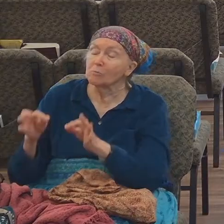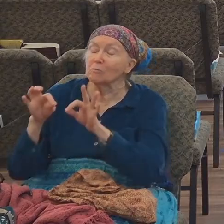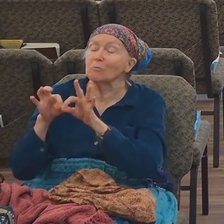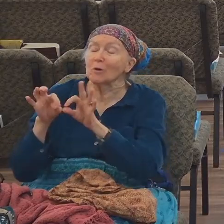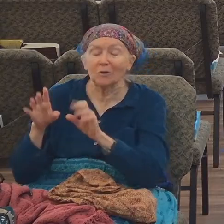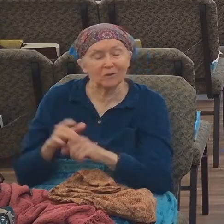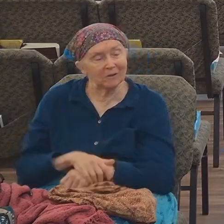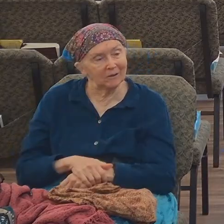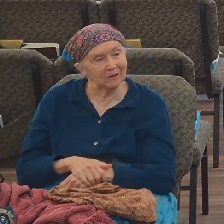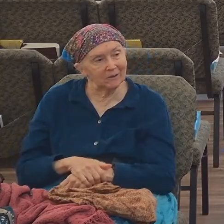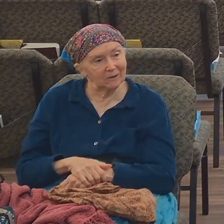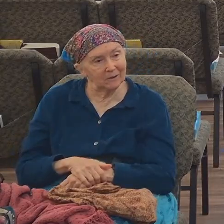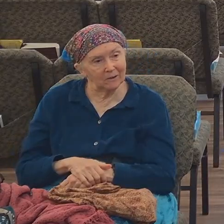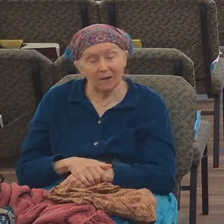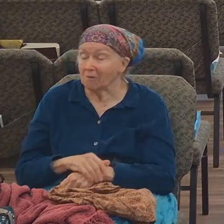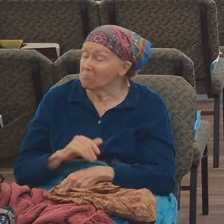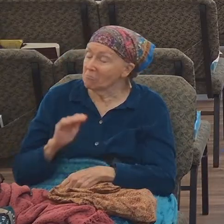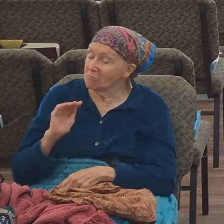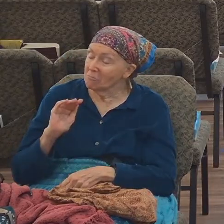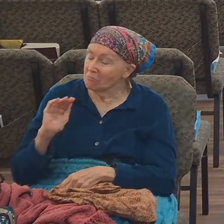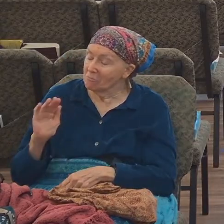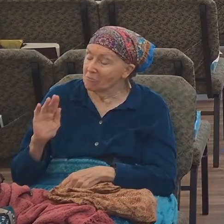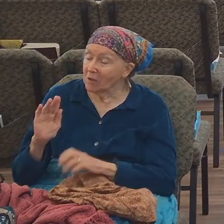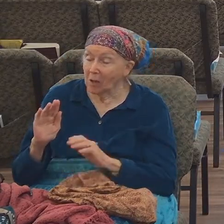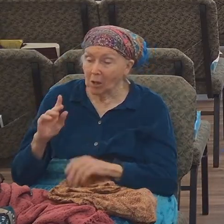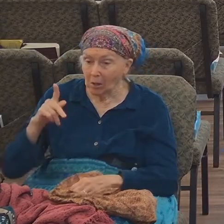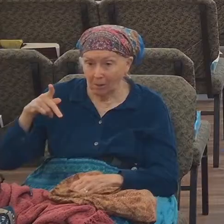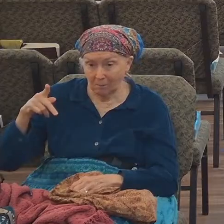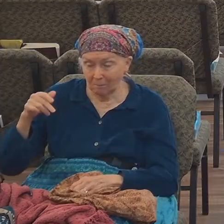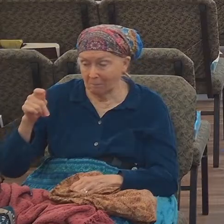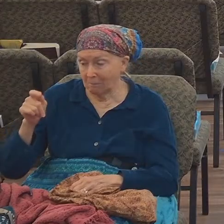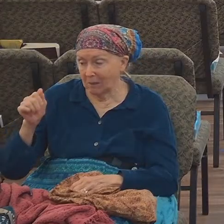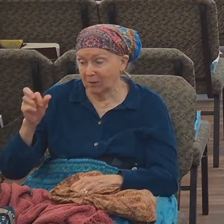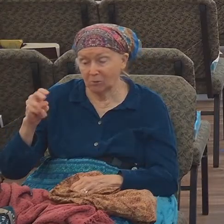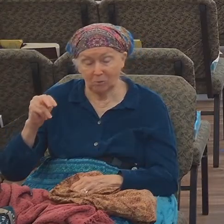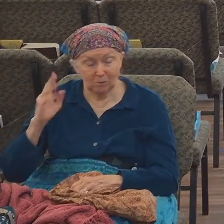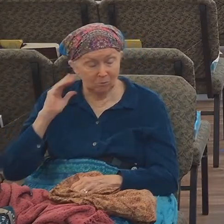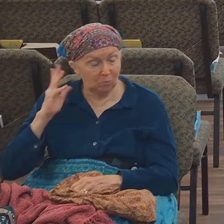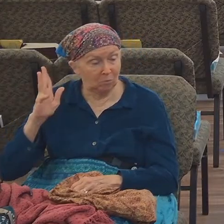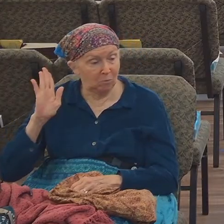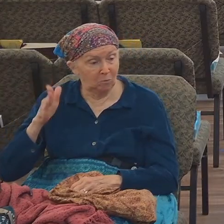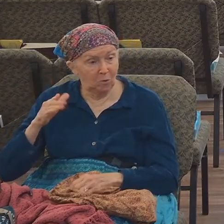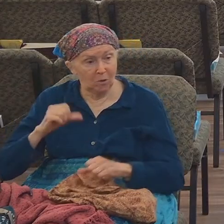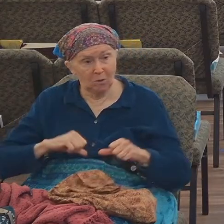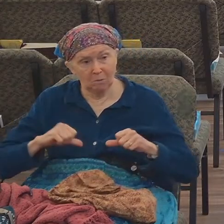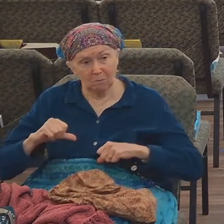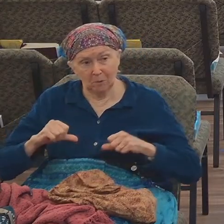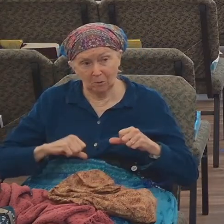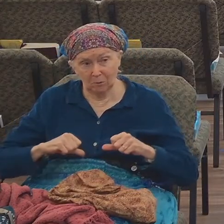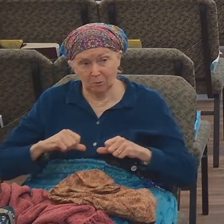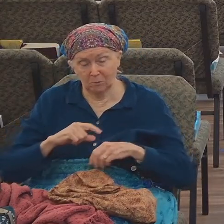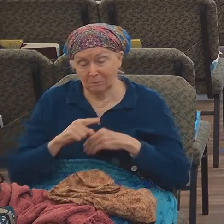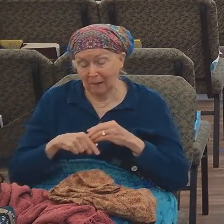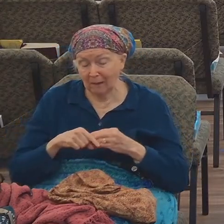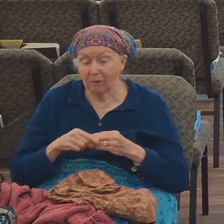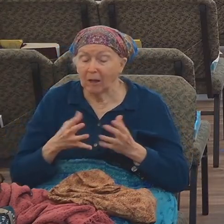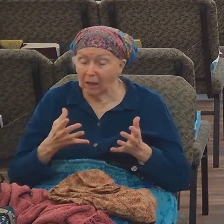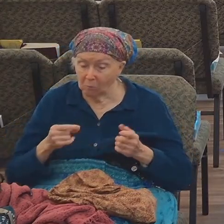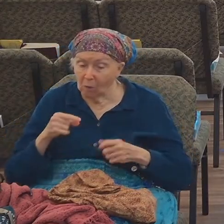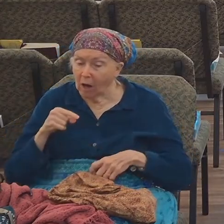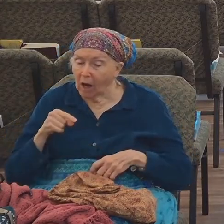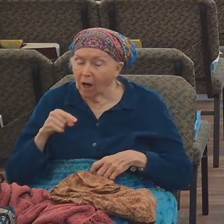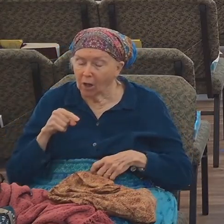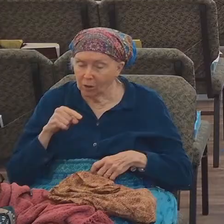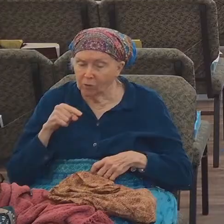Their identity was wrapped up in all of this, right? Patrons would boast about and want you to boast about what?